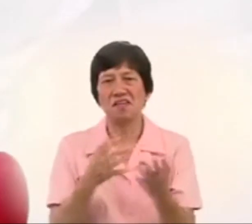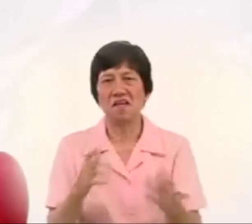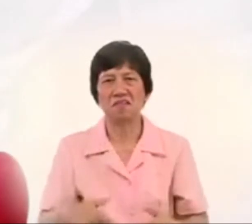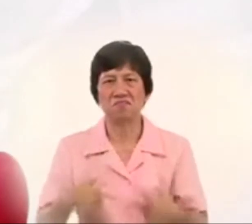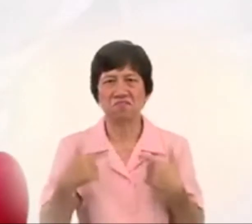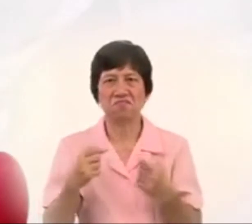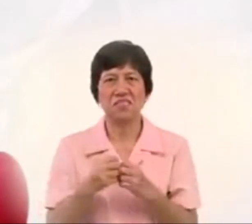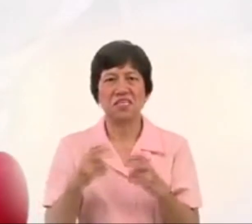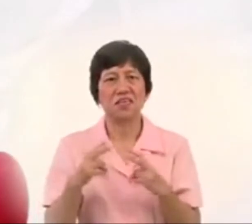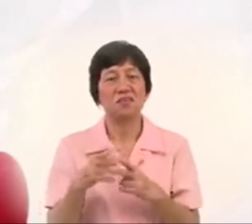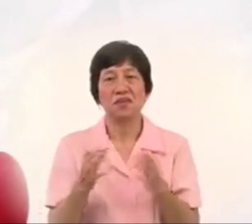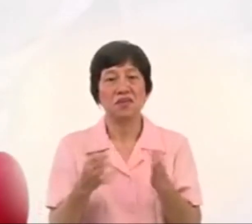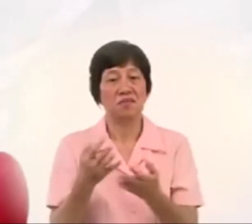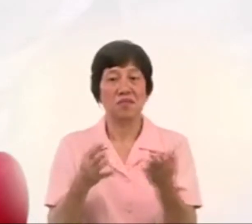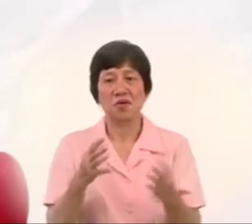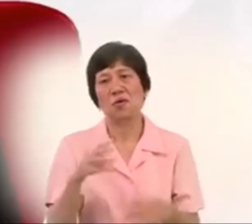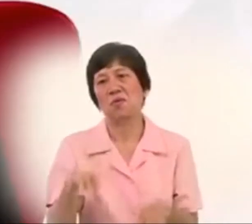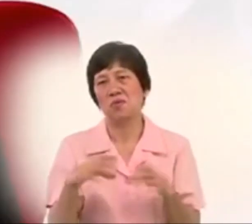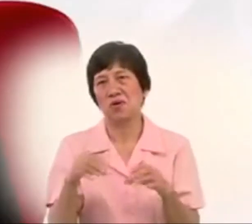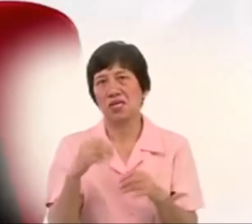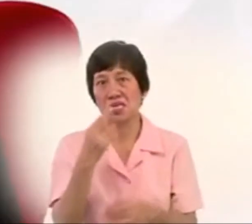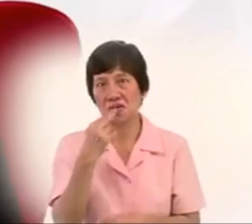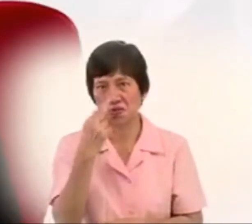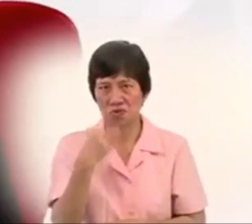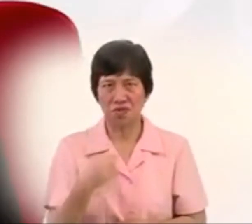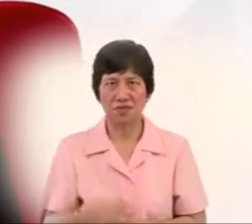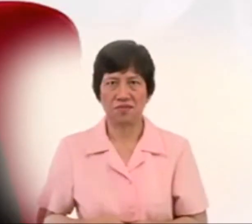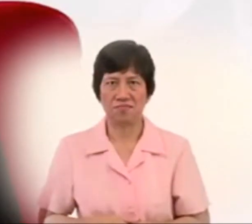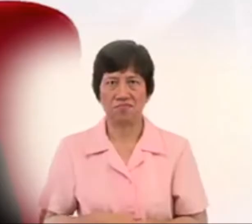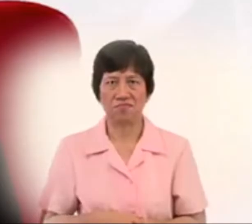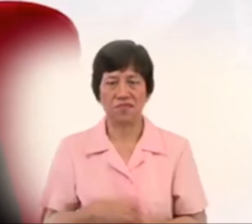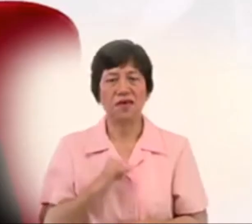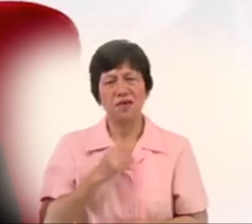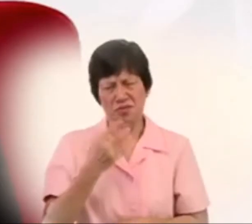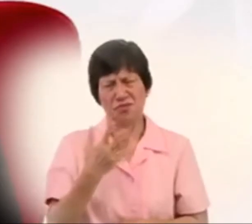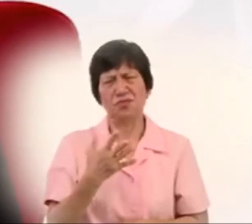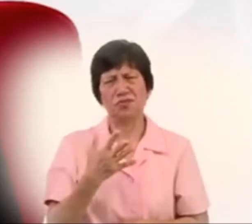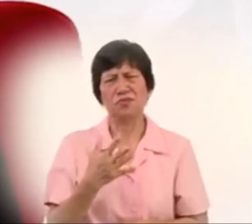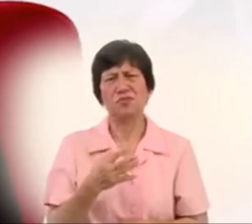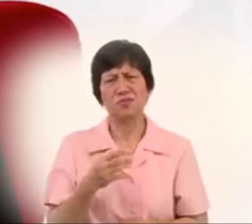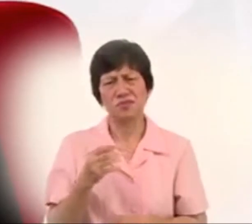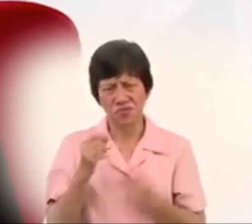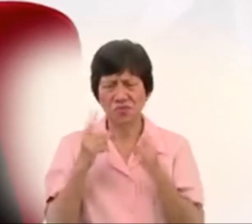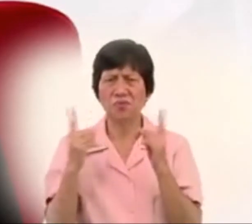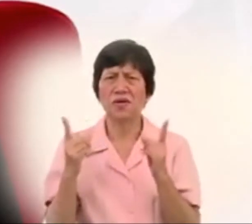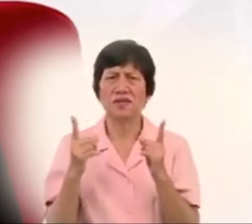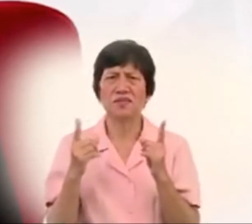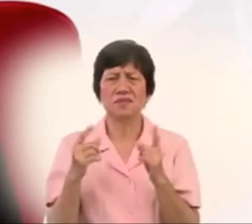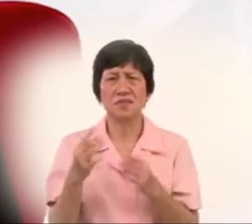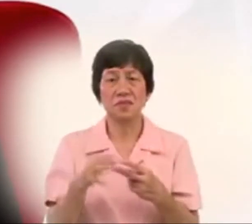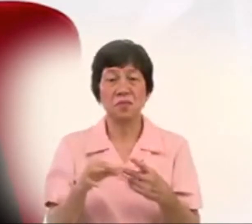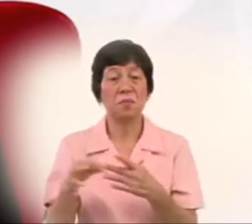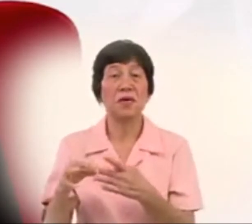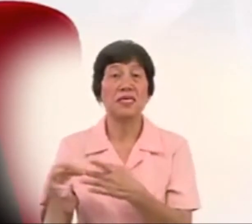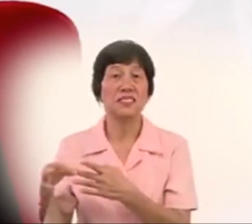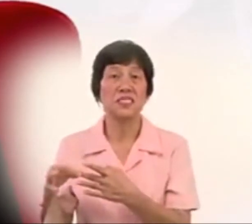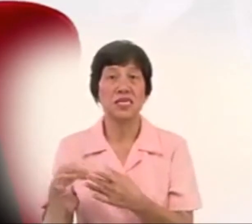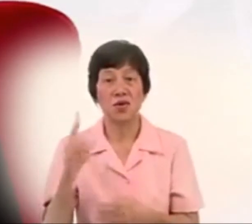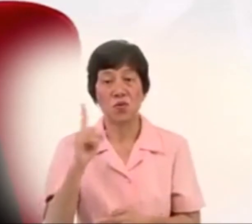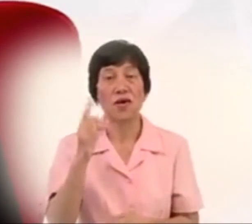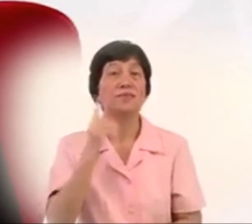if they work in a restaurant. I was so impressed when especially one